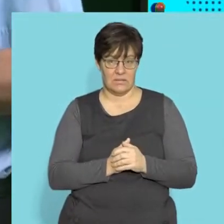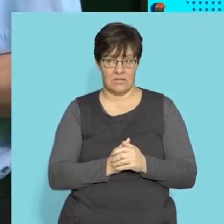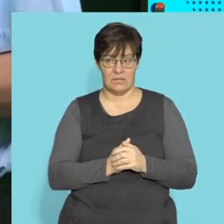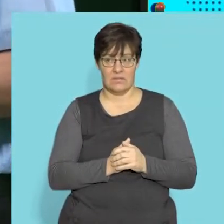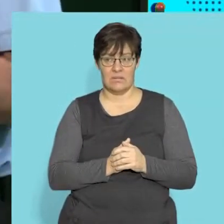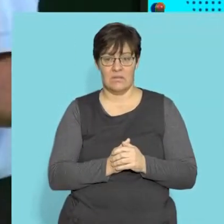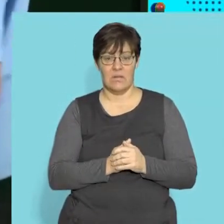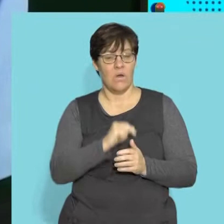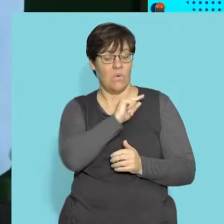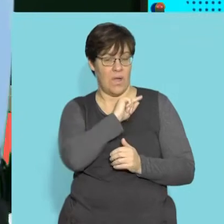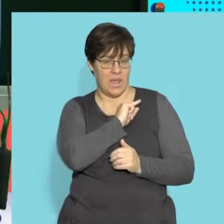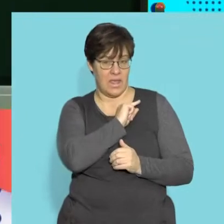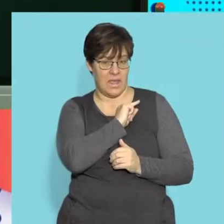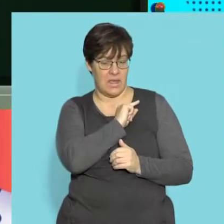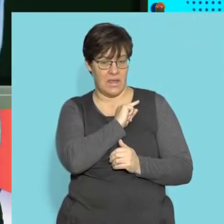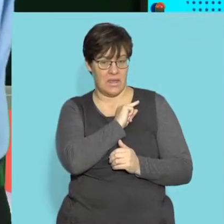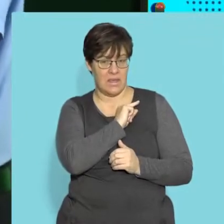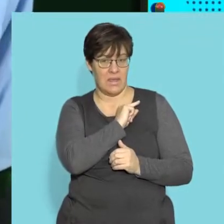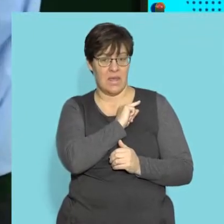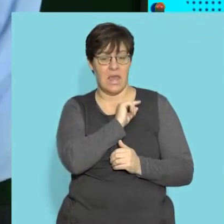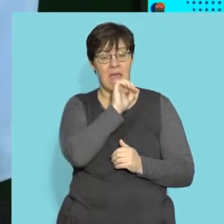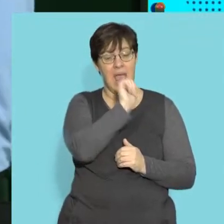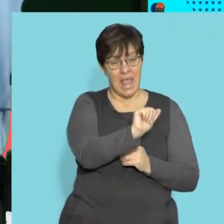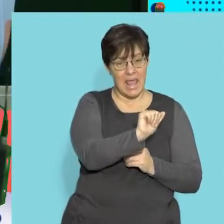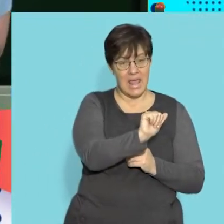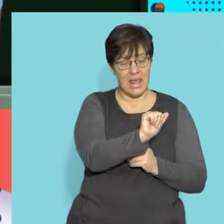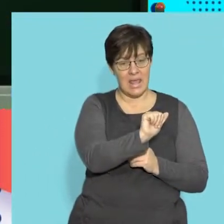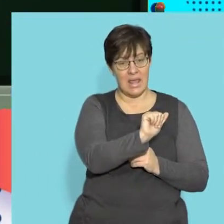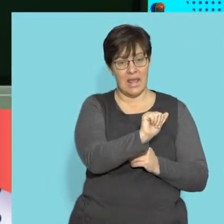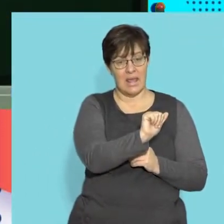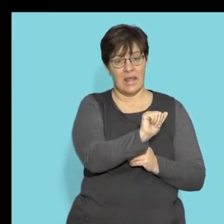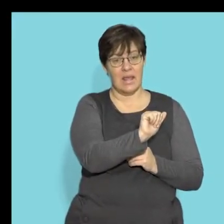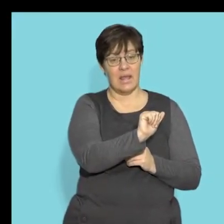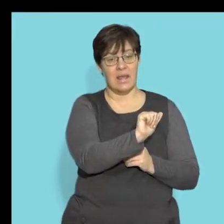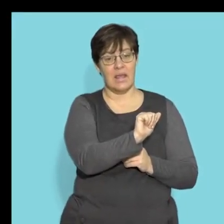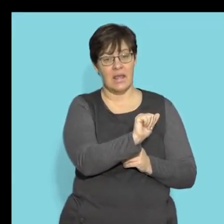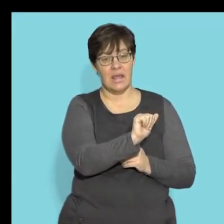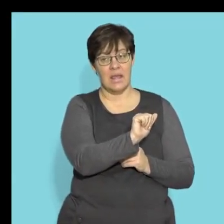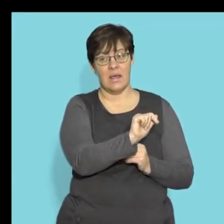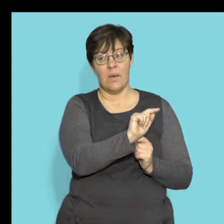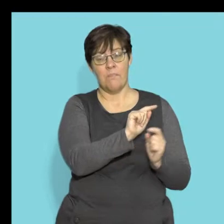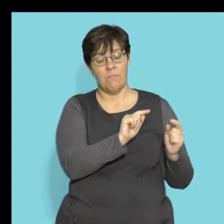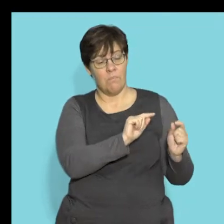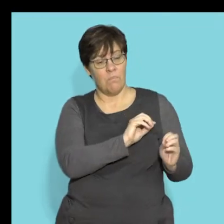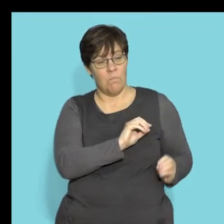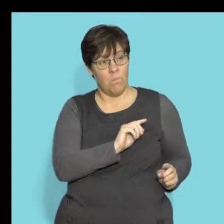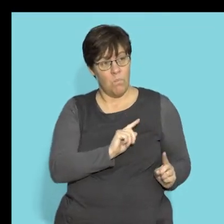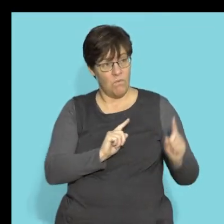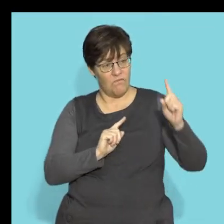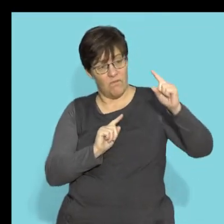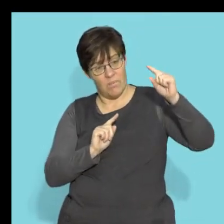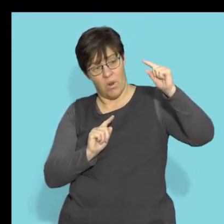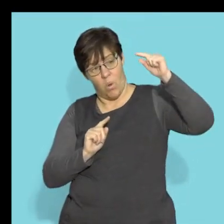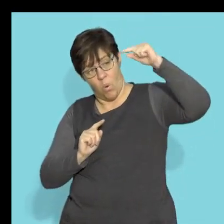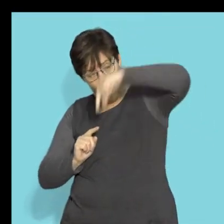well. Because as A now moves, it was moving in that direction. Its momentum carries